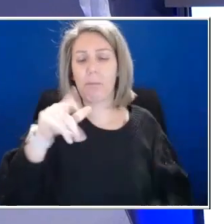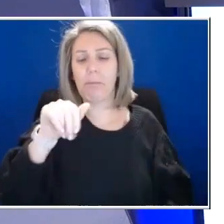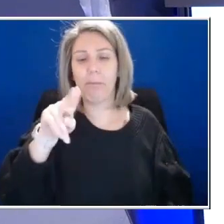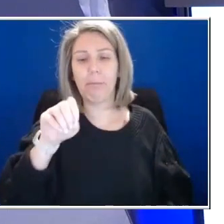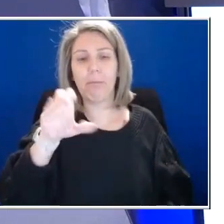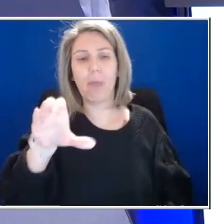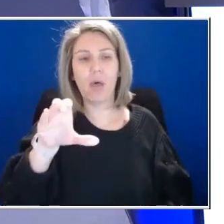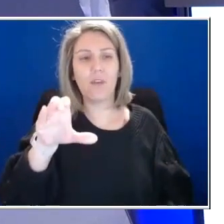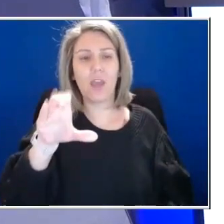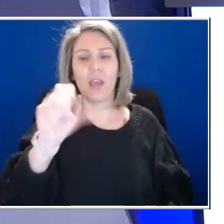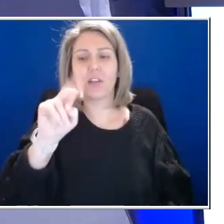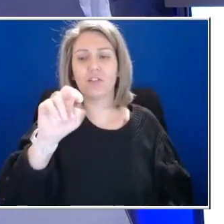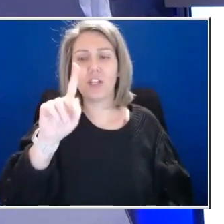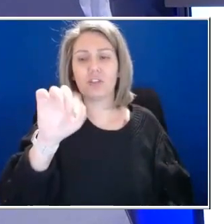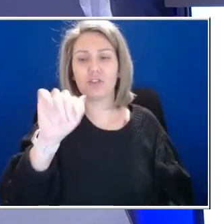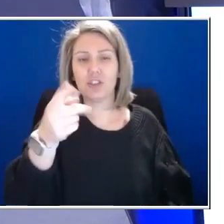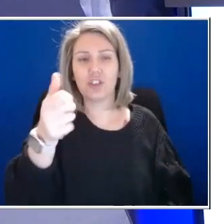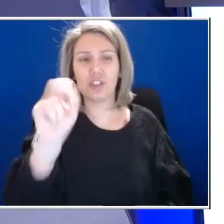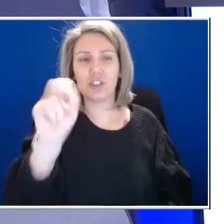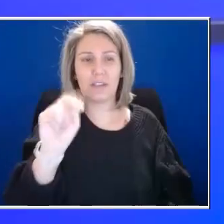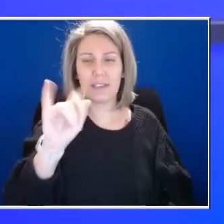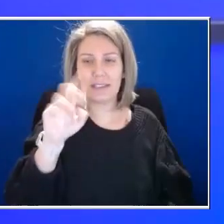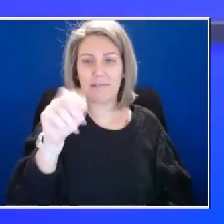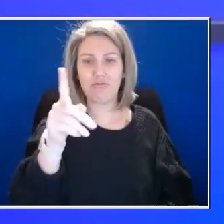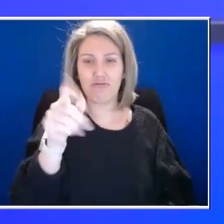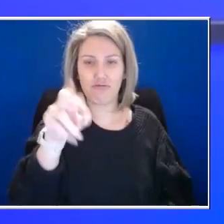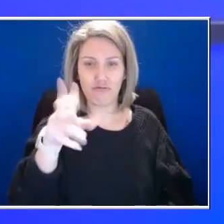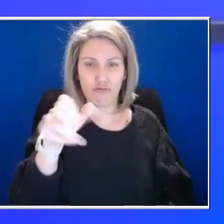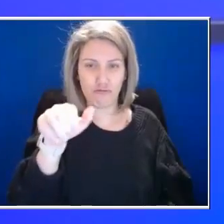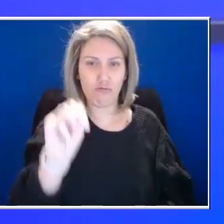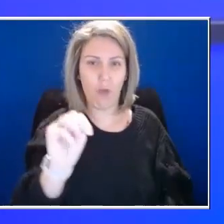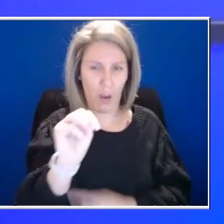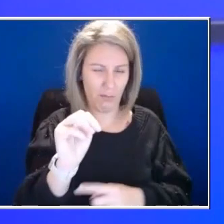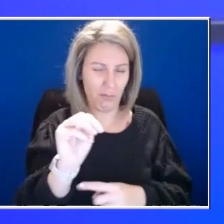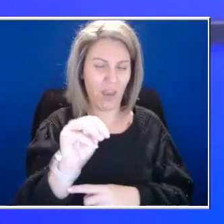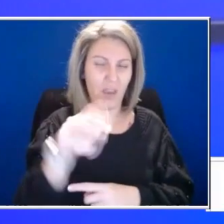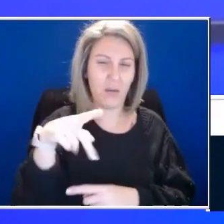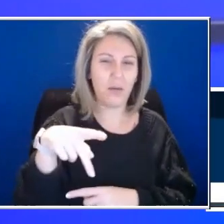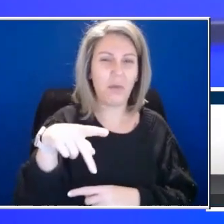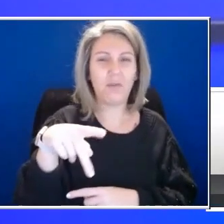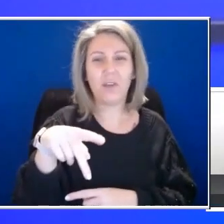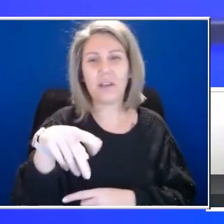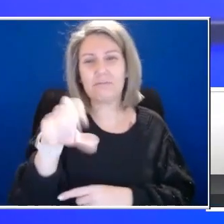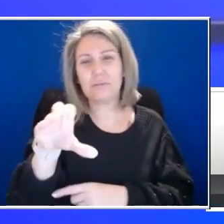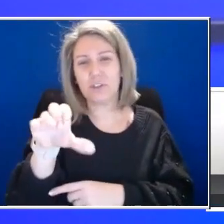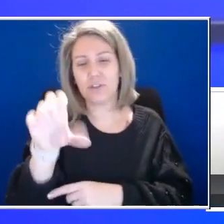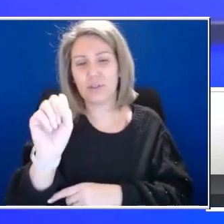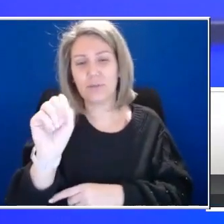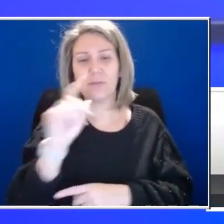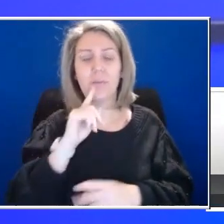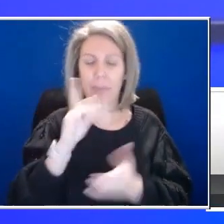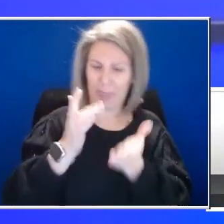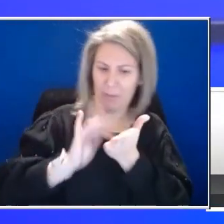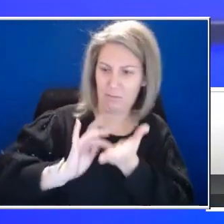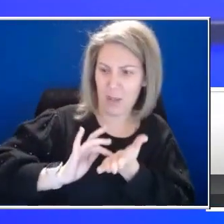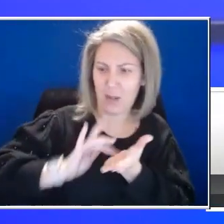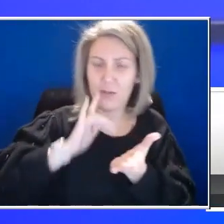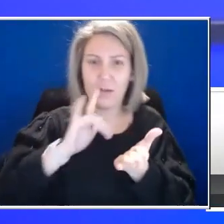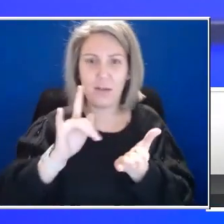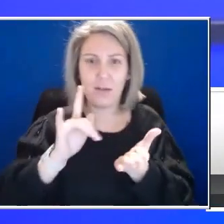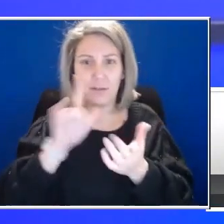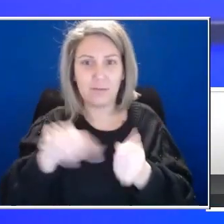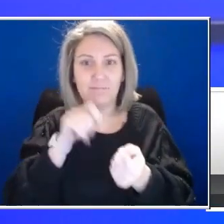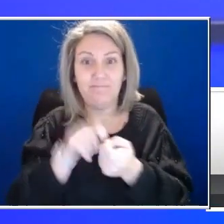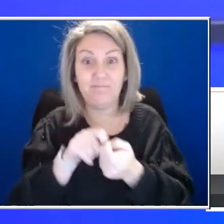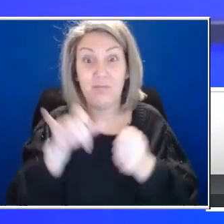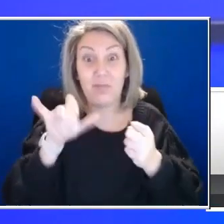who might be at risk at that. Yeah, this is one of the rare times in the medical world where the terminology is spot on. So pelvic congestion syndrome